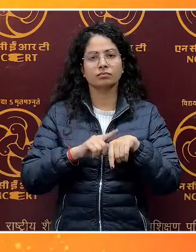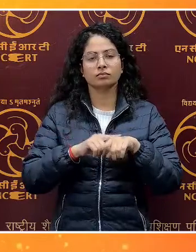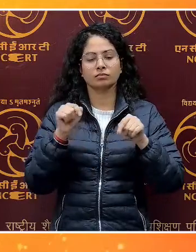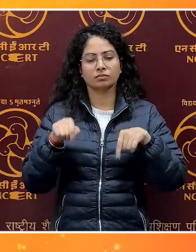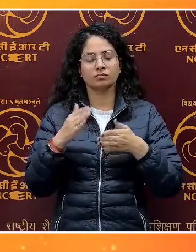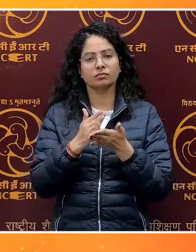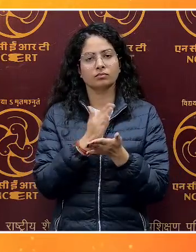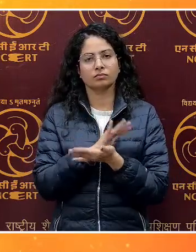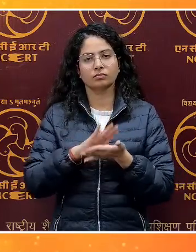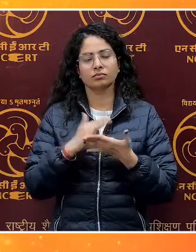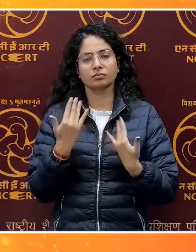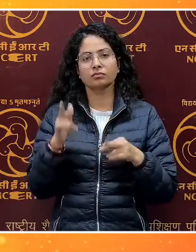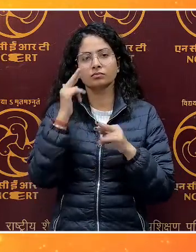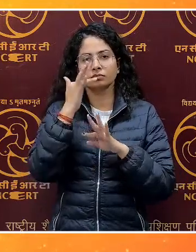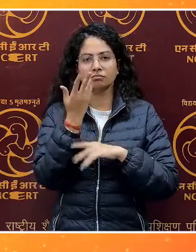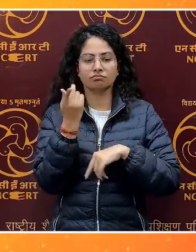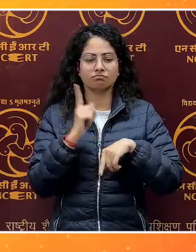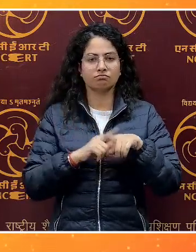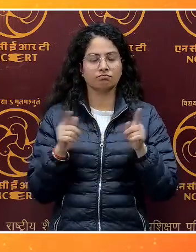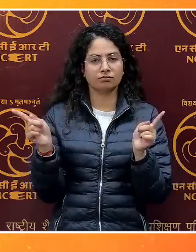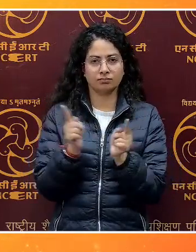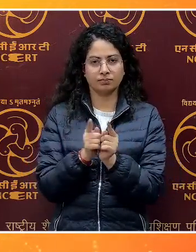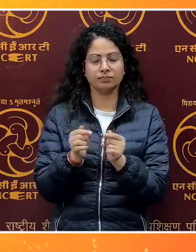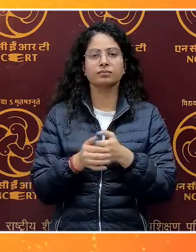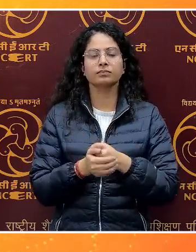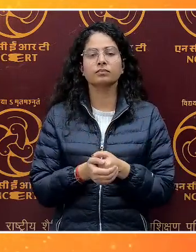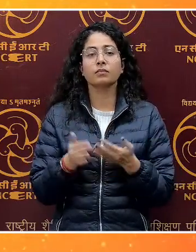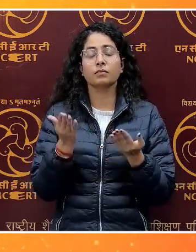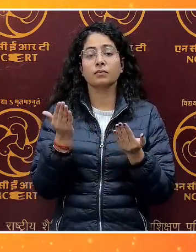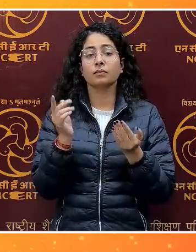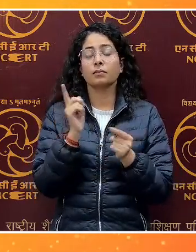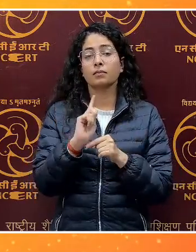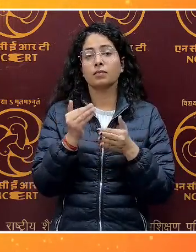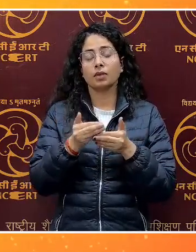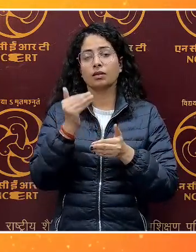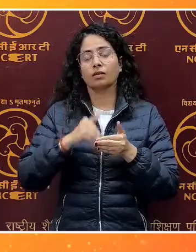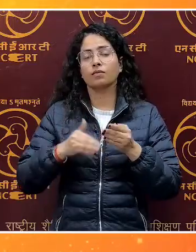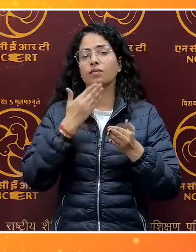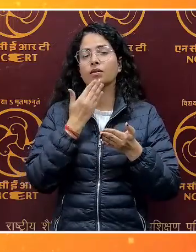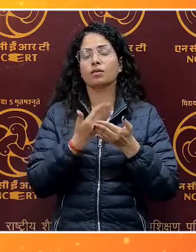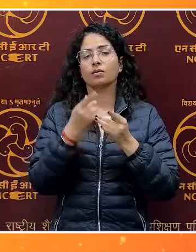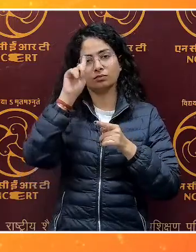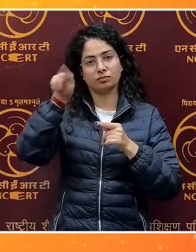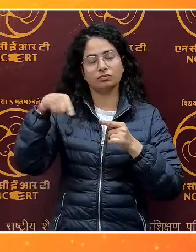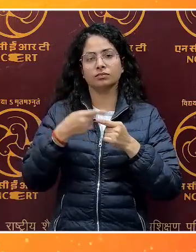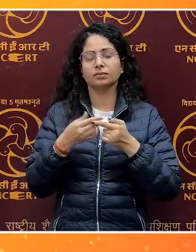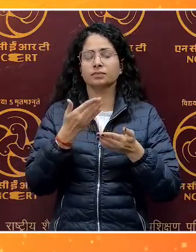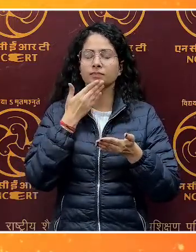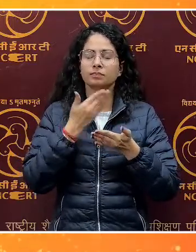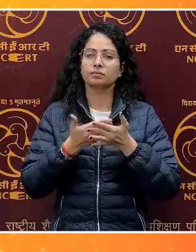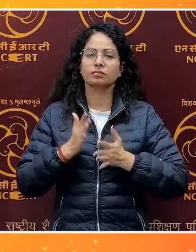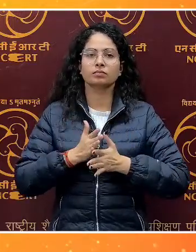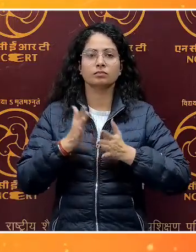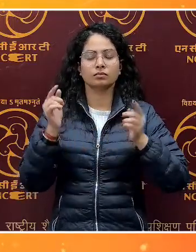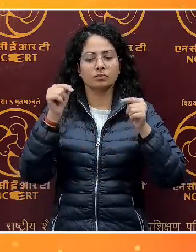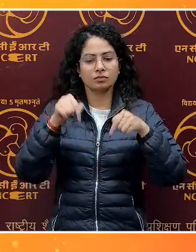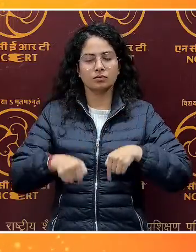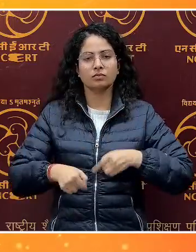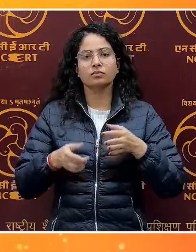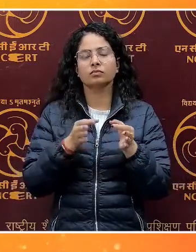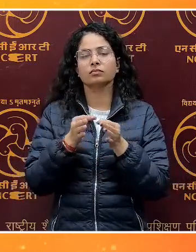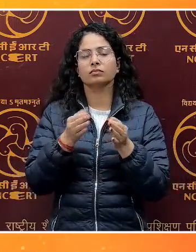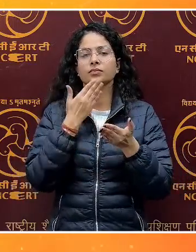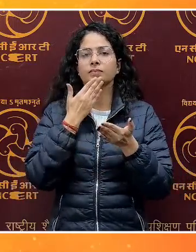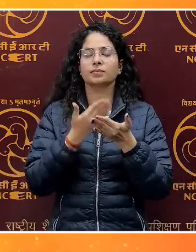up this session here only, because we are running very short of time. But before that, let me thank our expert. Thank you so very much, Swanata ma'am, for being here. Thank you,